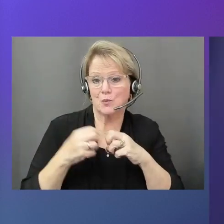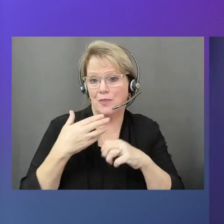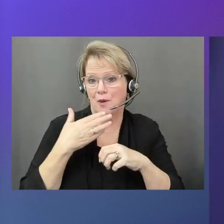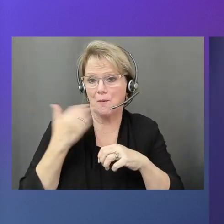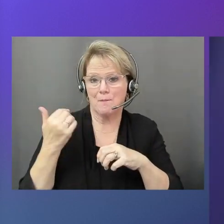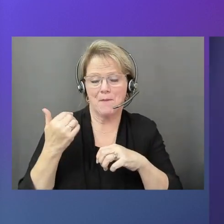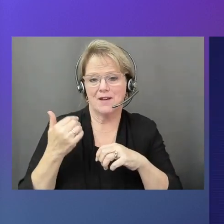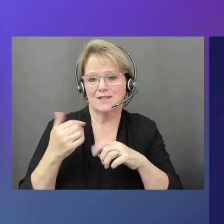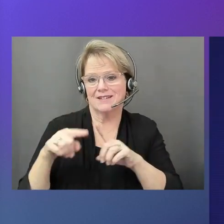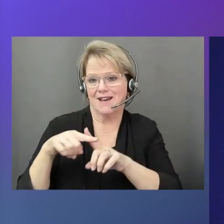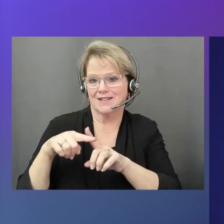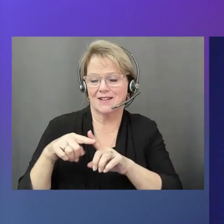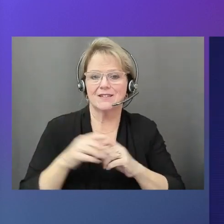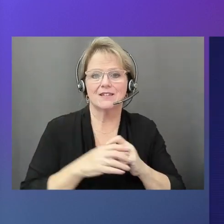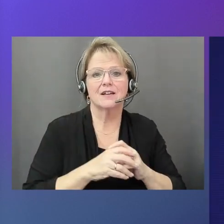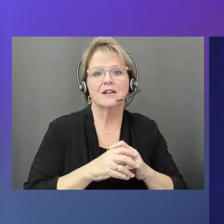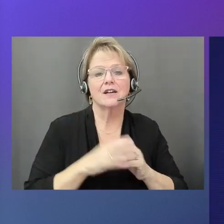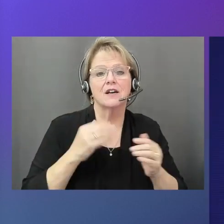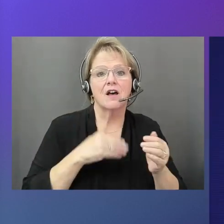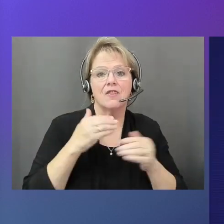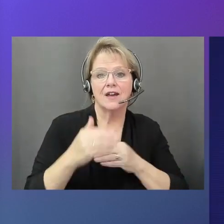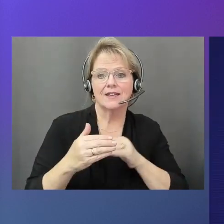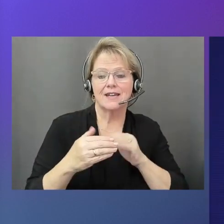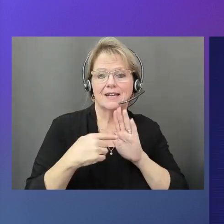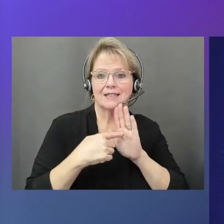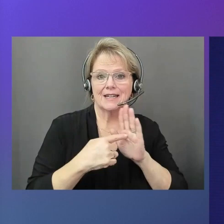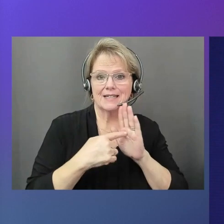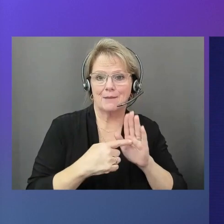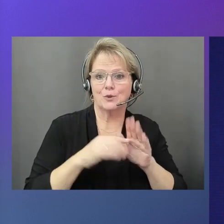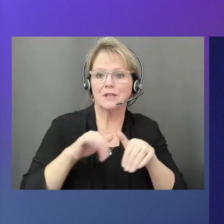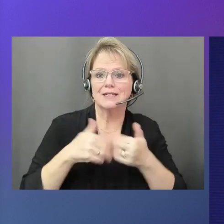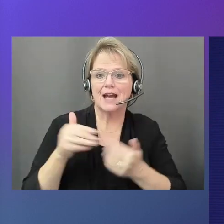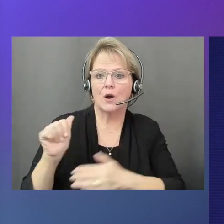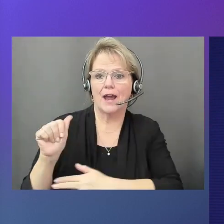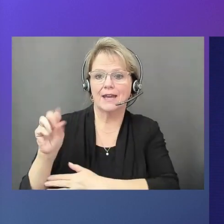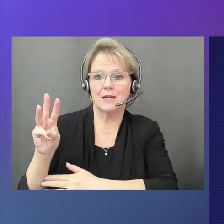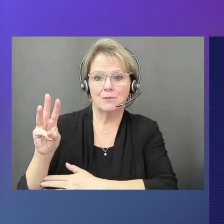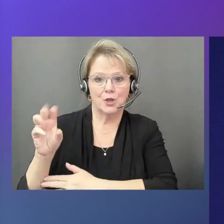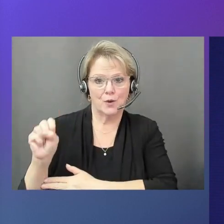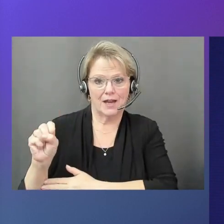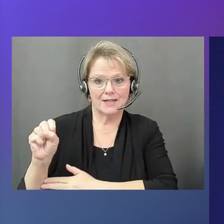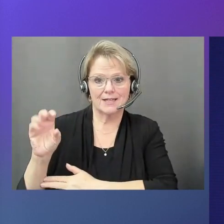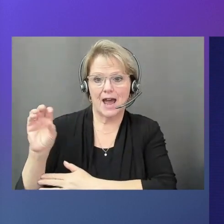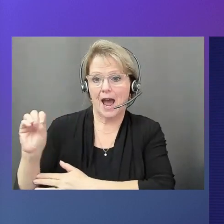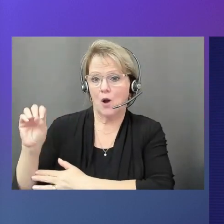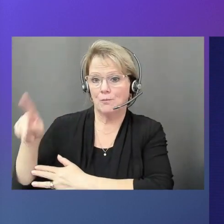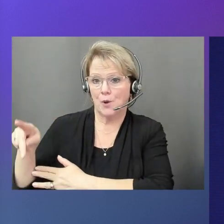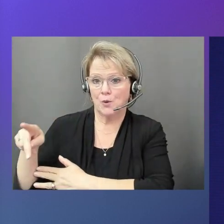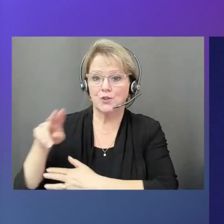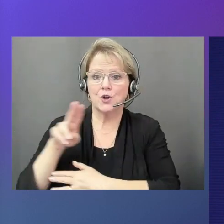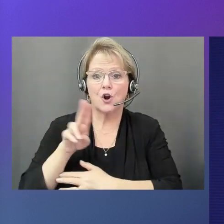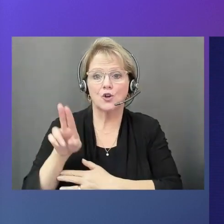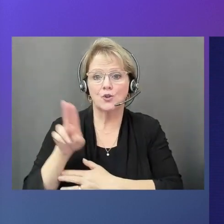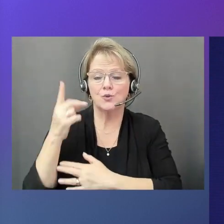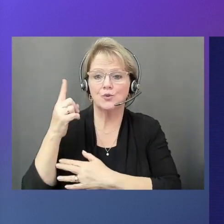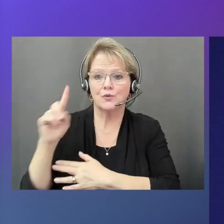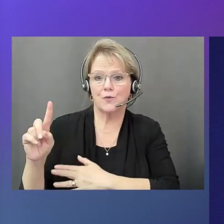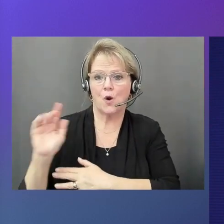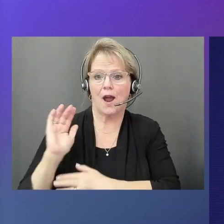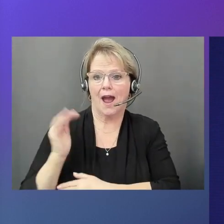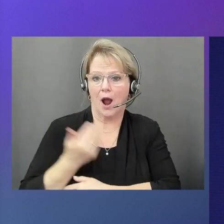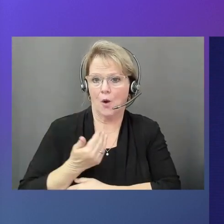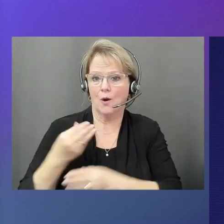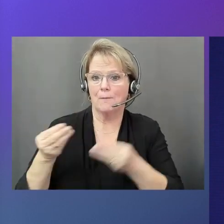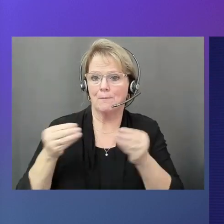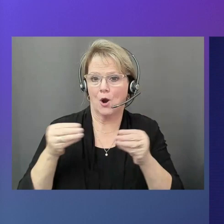to walk you through is how AWS Outposts are being used for our capital markets. Okay. So last year, as you know, we made the really exciting announcement